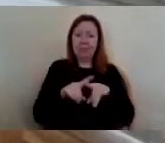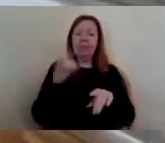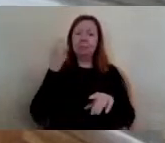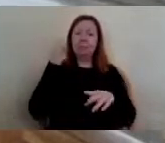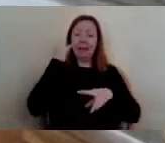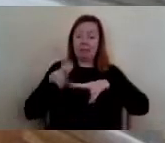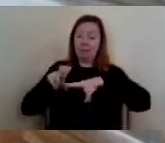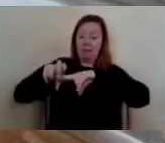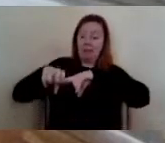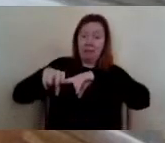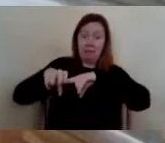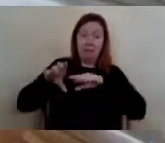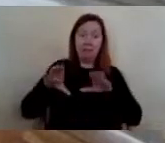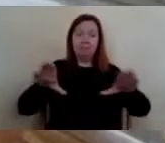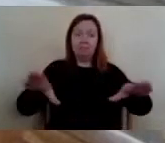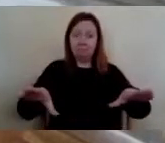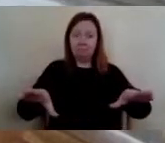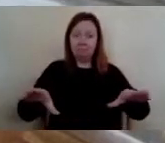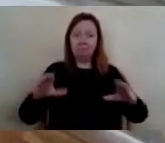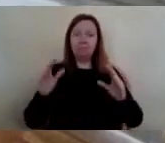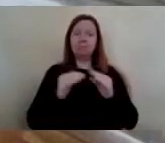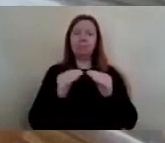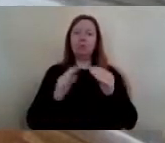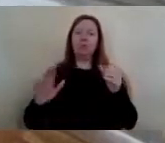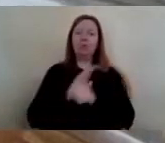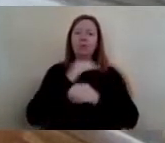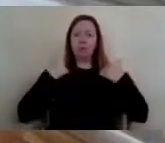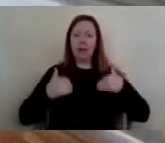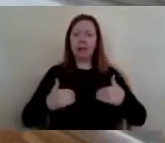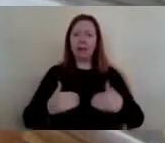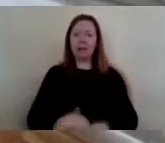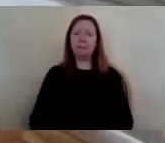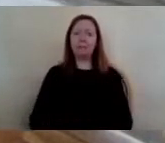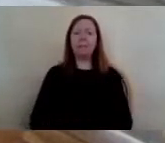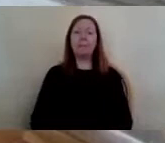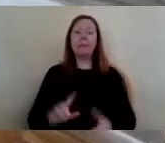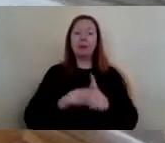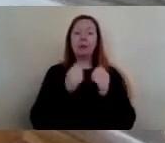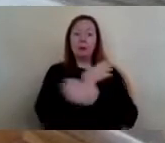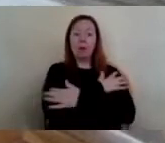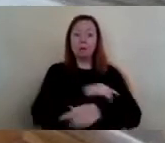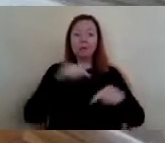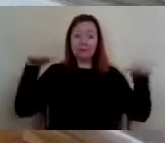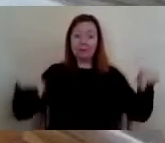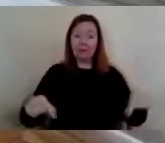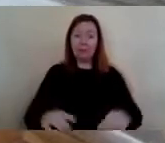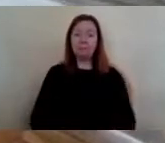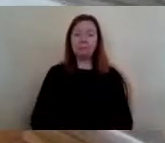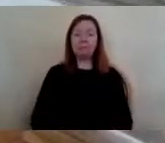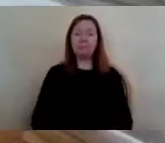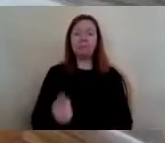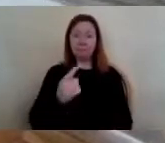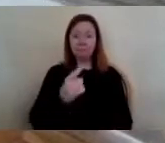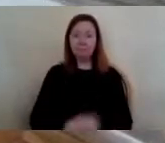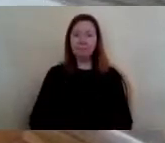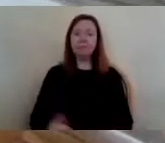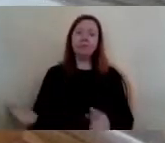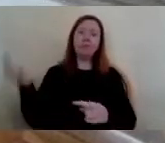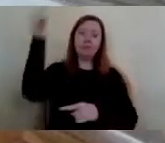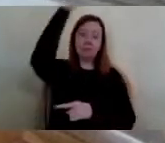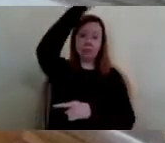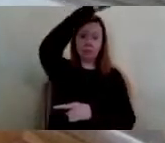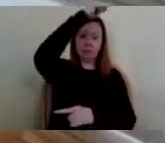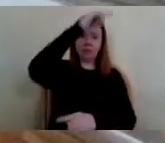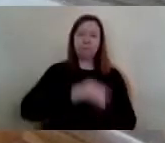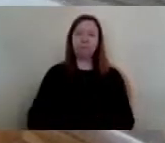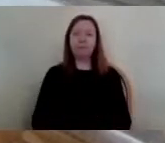we're going to go ahead and do kind of a little bit of a seated full body workout. We're going to start with our arms down by the sides. Now you're going to lift one arm up. You're going to reach over to the